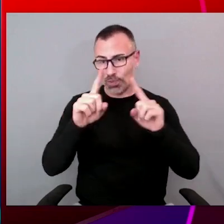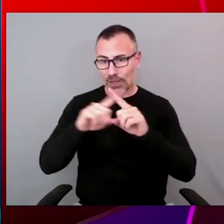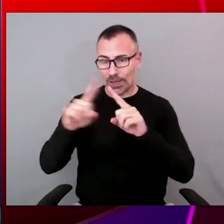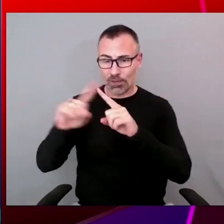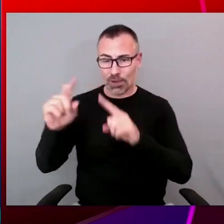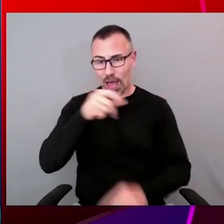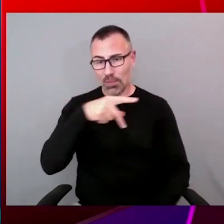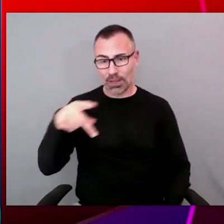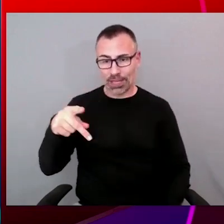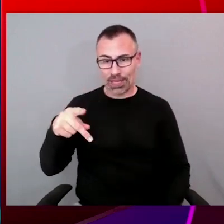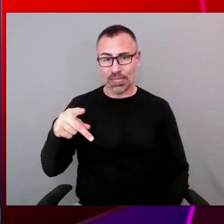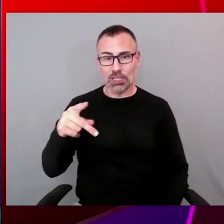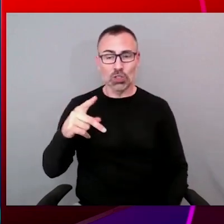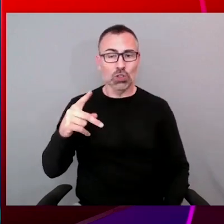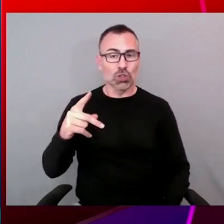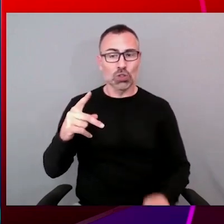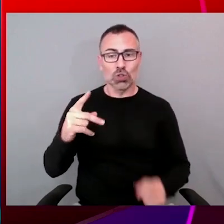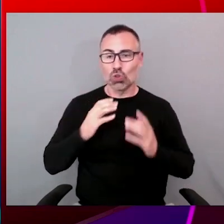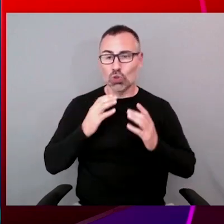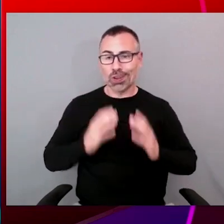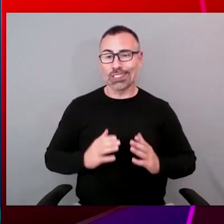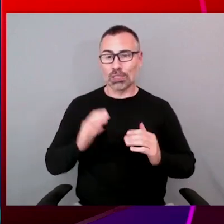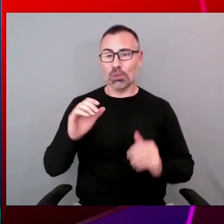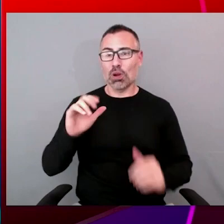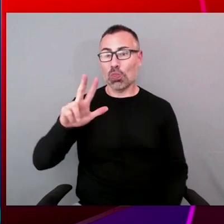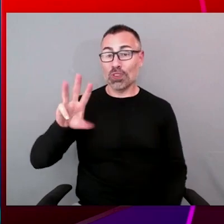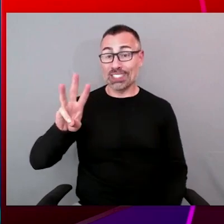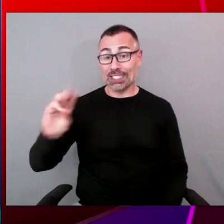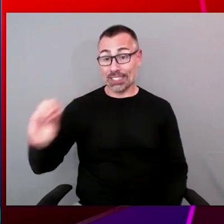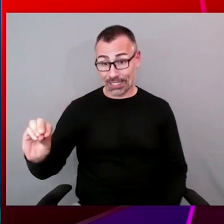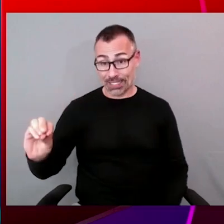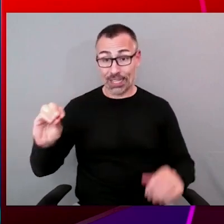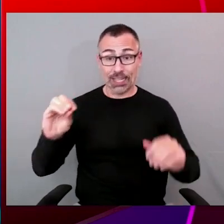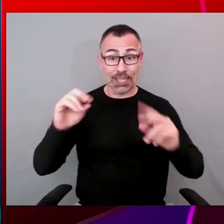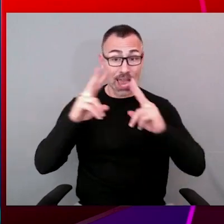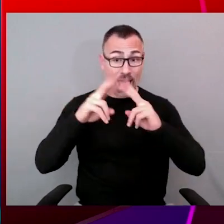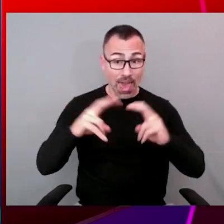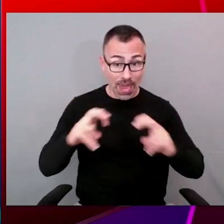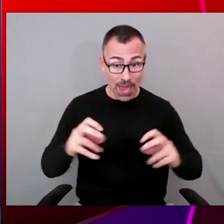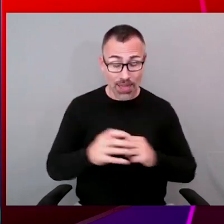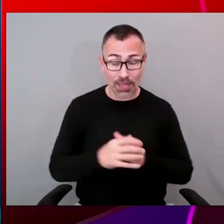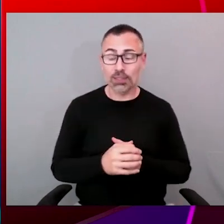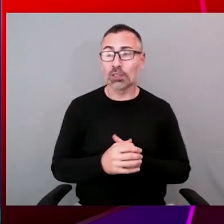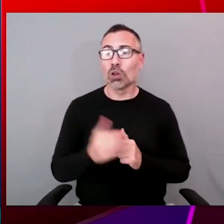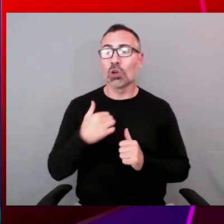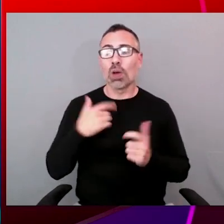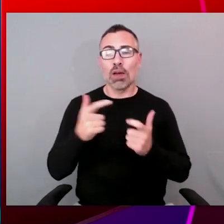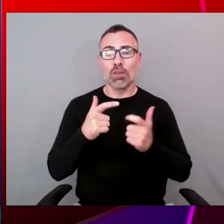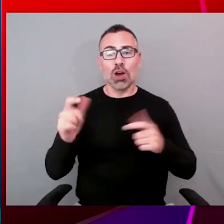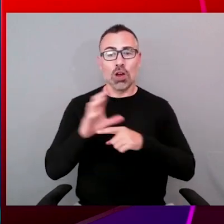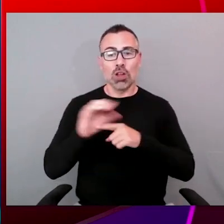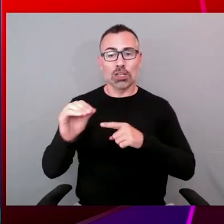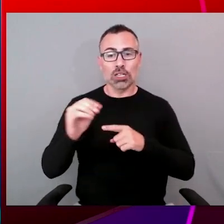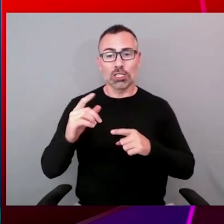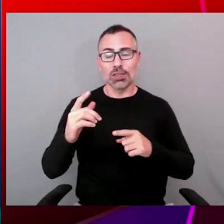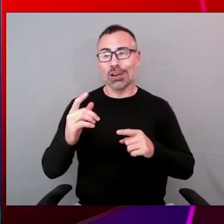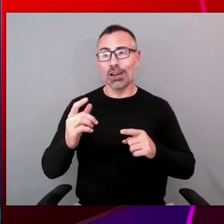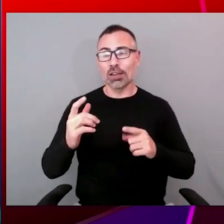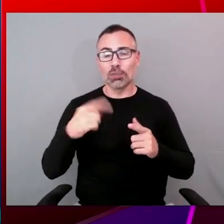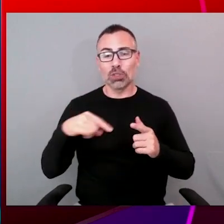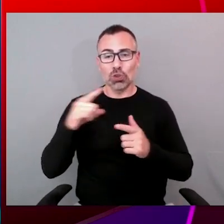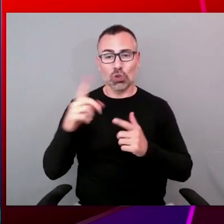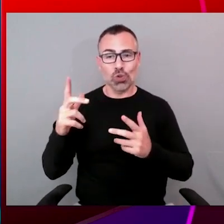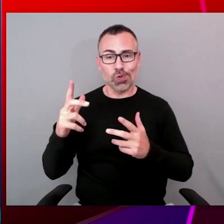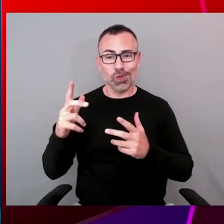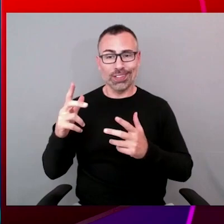customer 360 analytics. We have a large customer who is ingesting data from